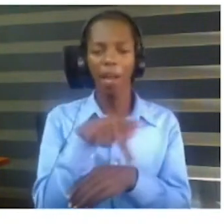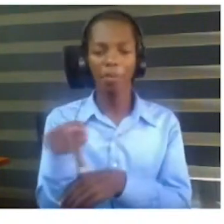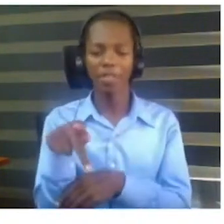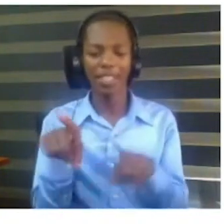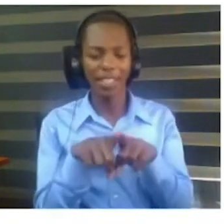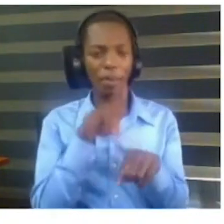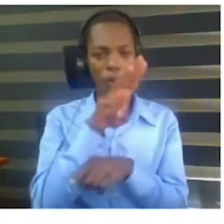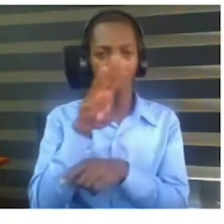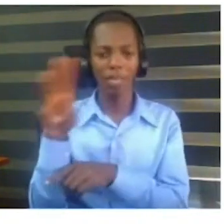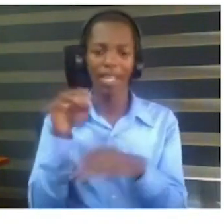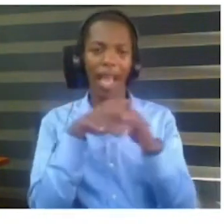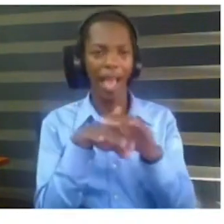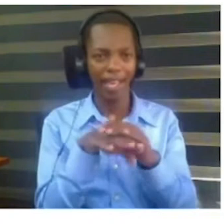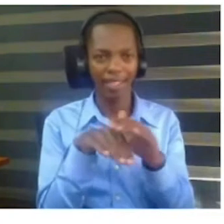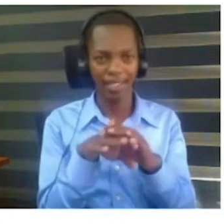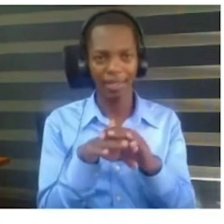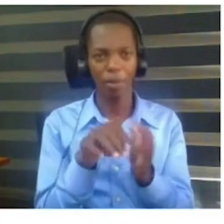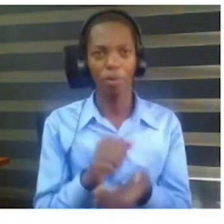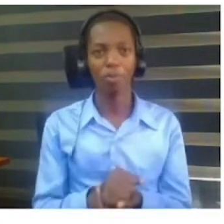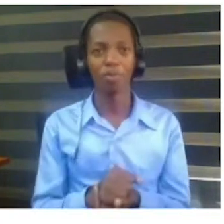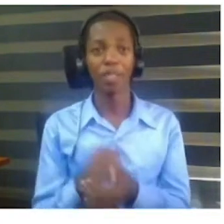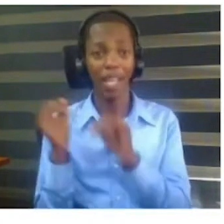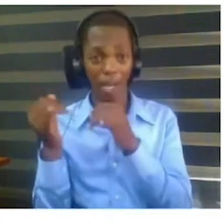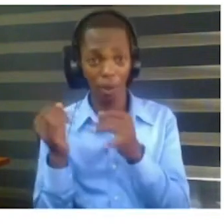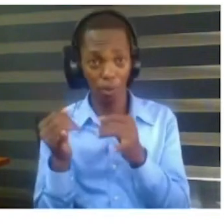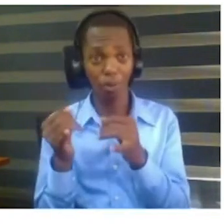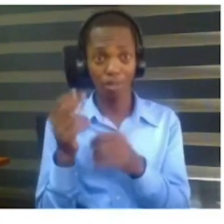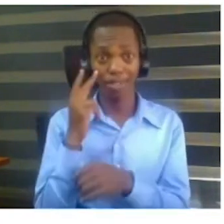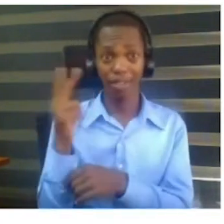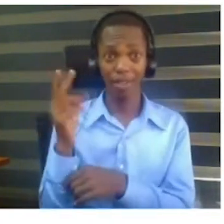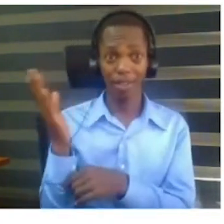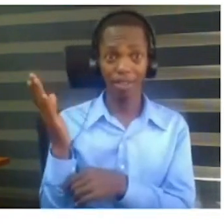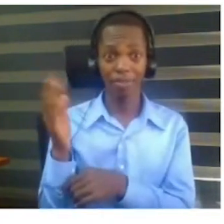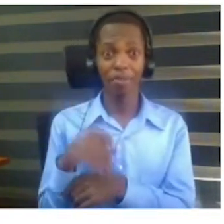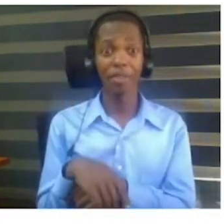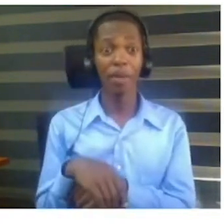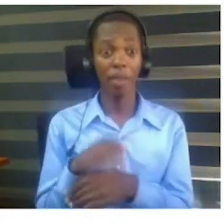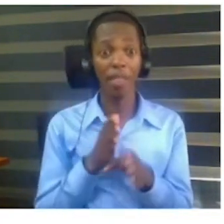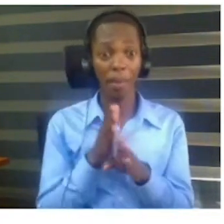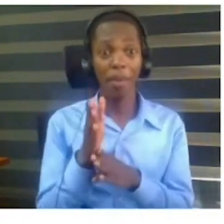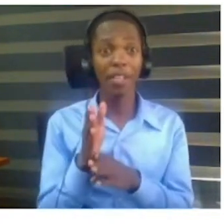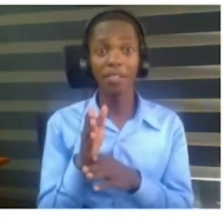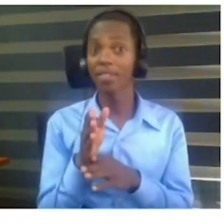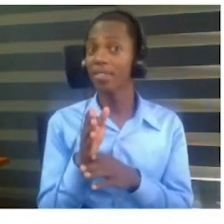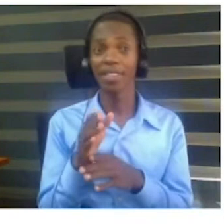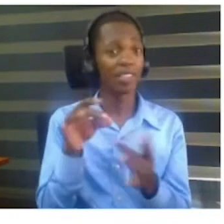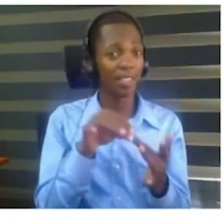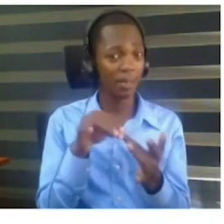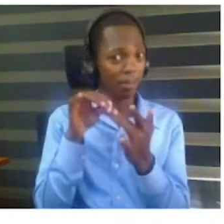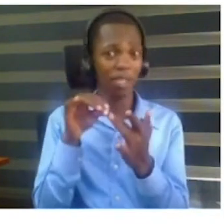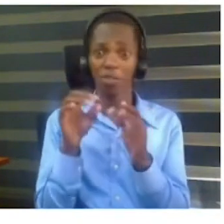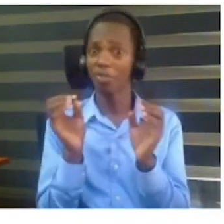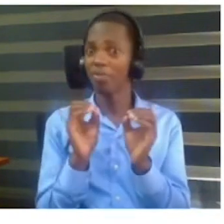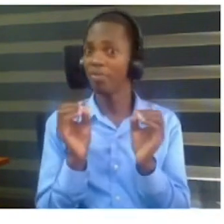So the news app you saw was a main news app. It wasn't a special app for disabled people.